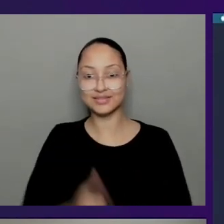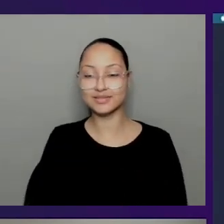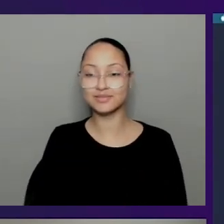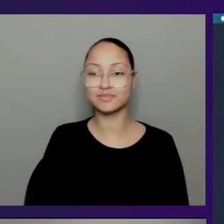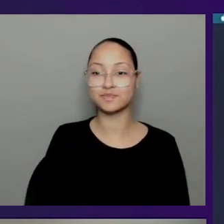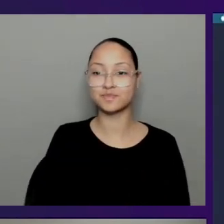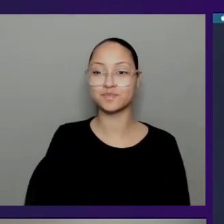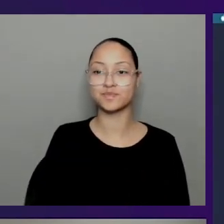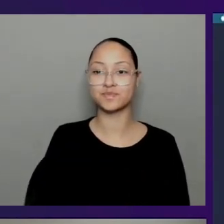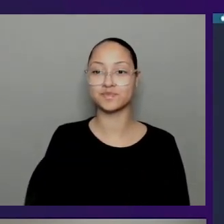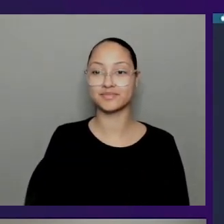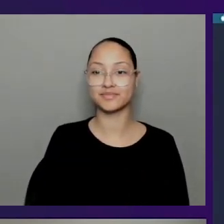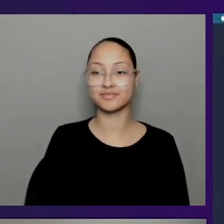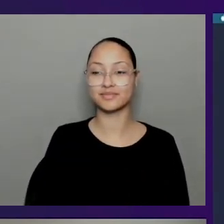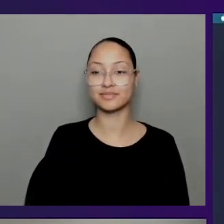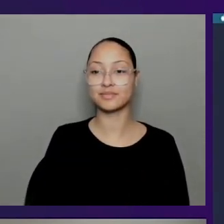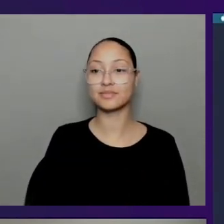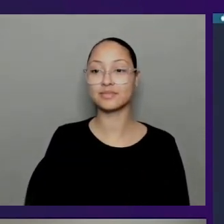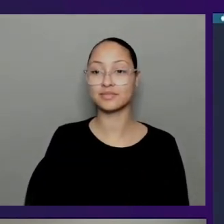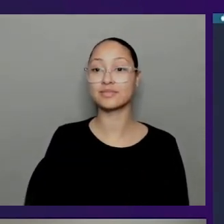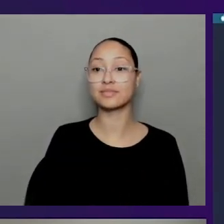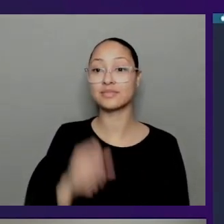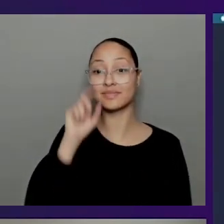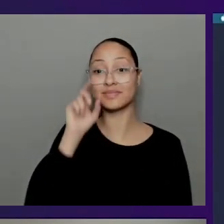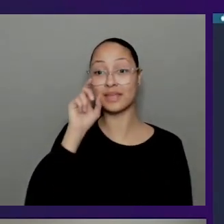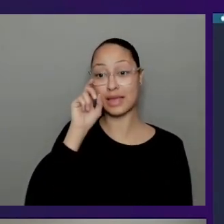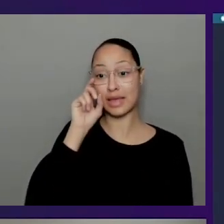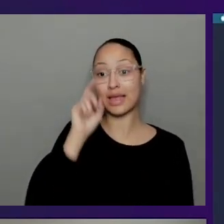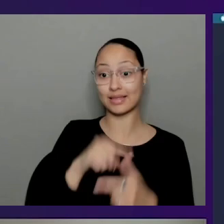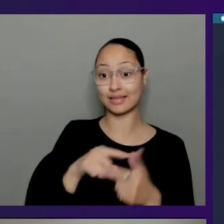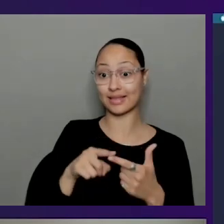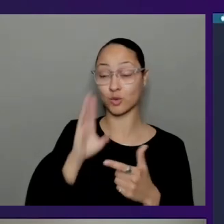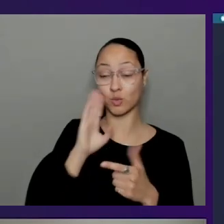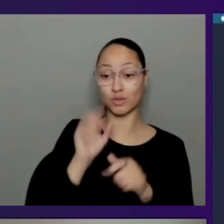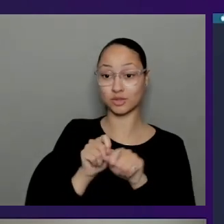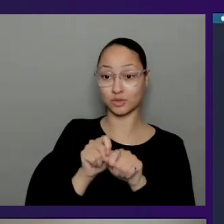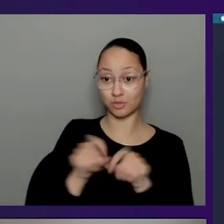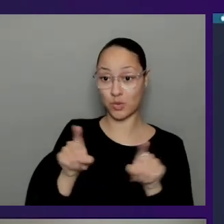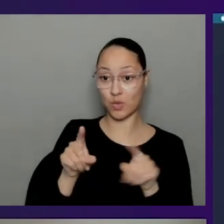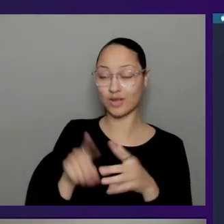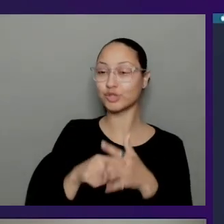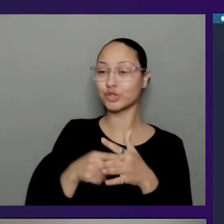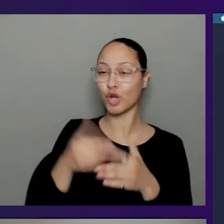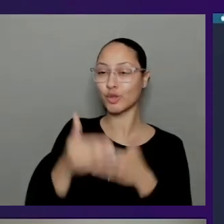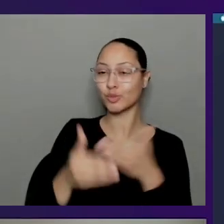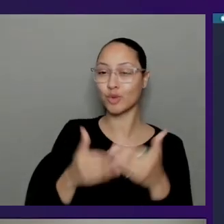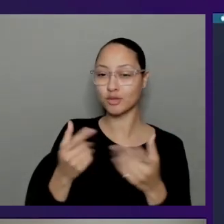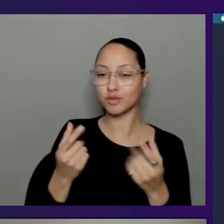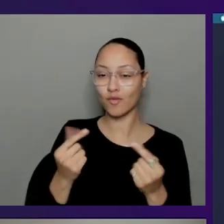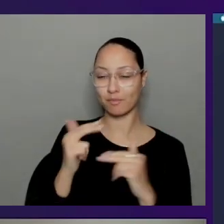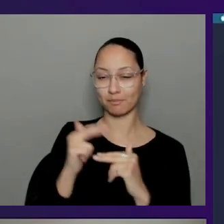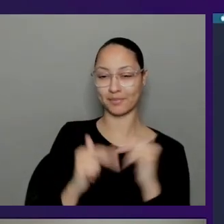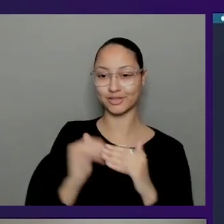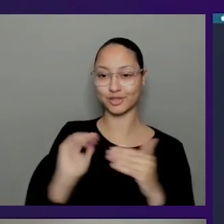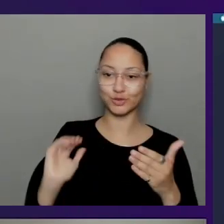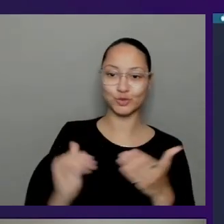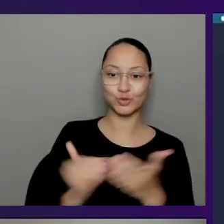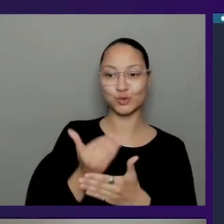Clicking Save and Deploy takes that code and starts the process of building a new Amplify